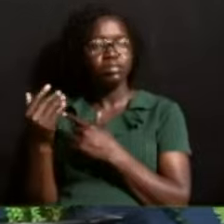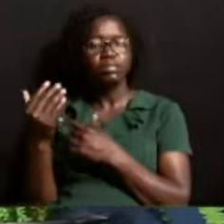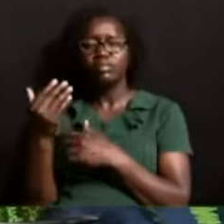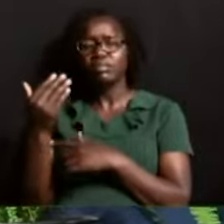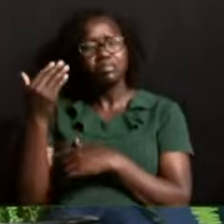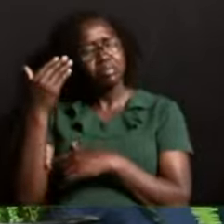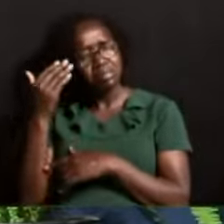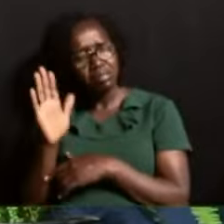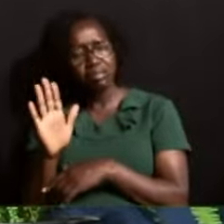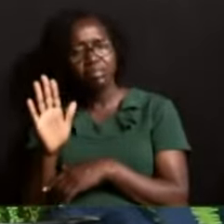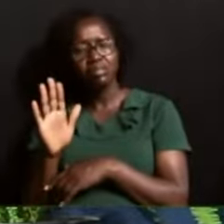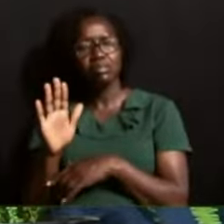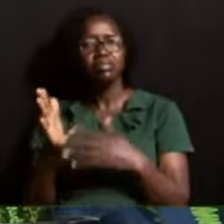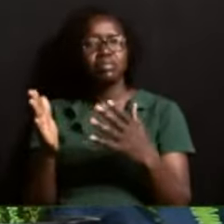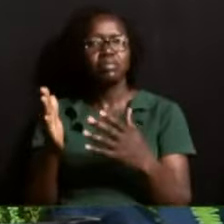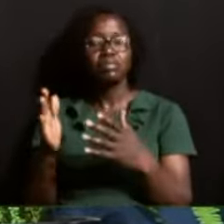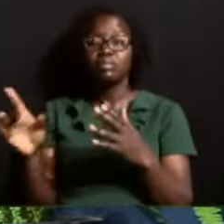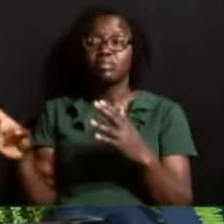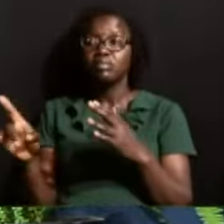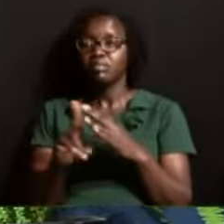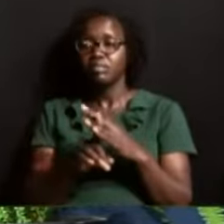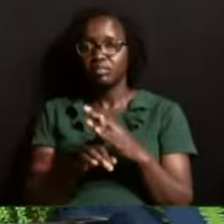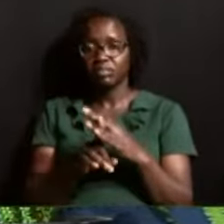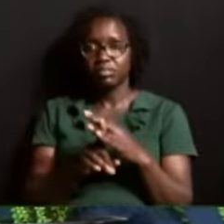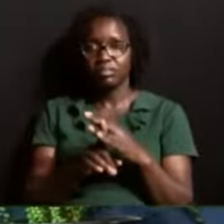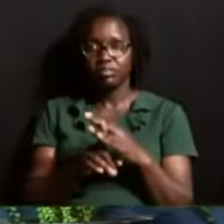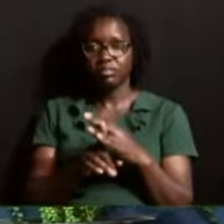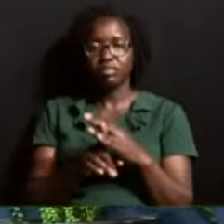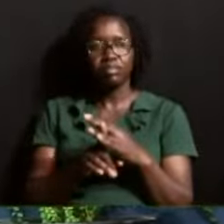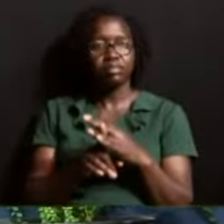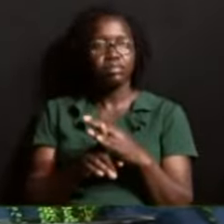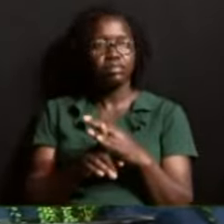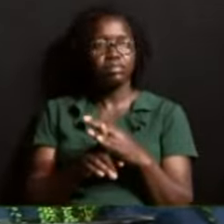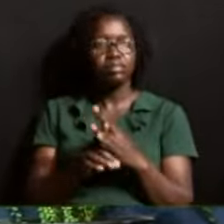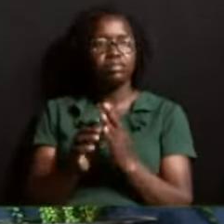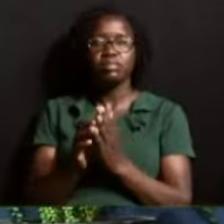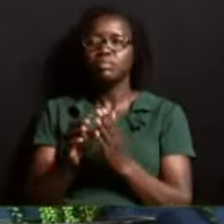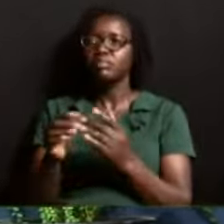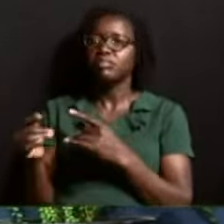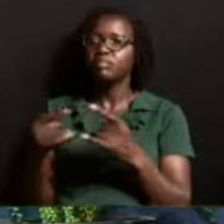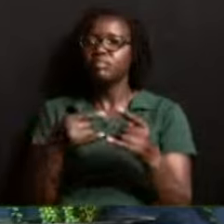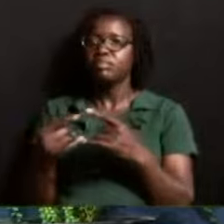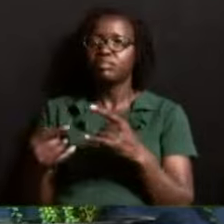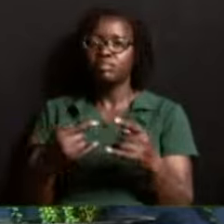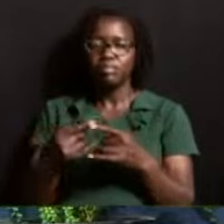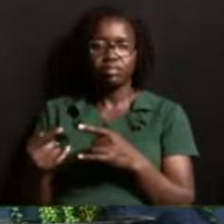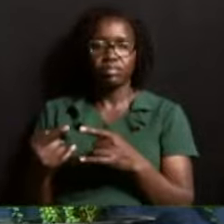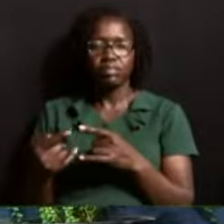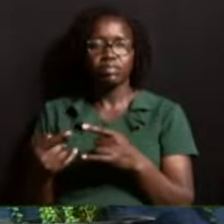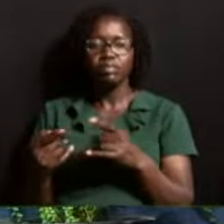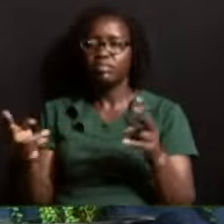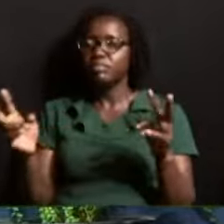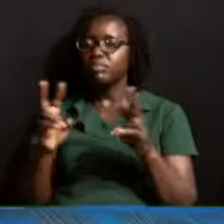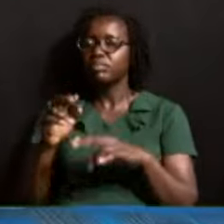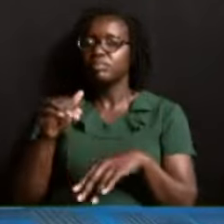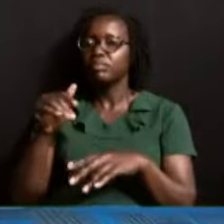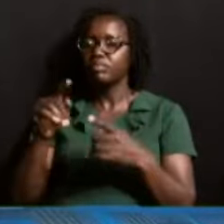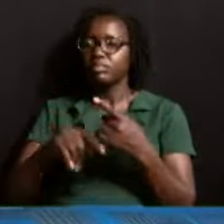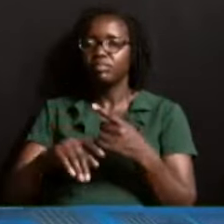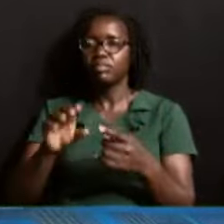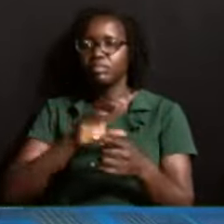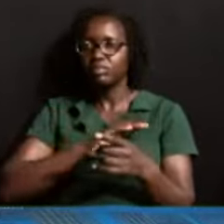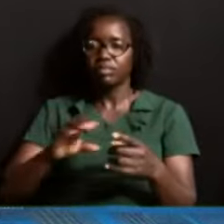know how it would have appeared. You see, the storm is raging. They are looking to Christ.